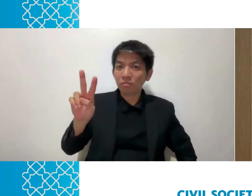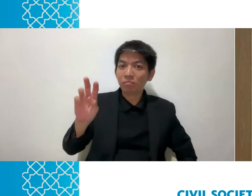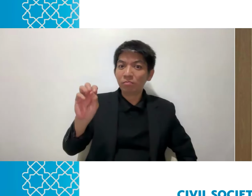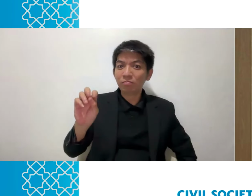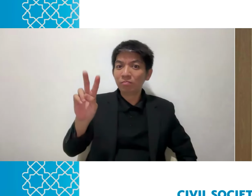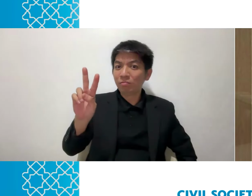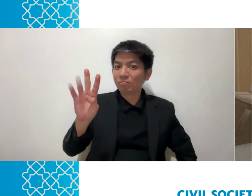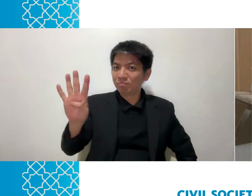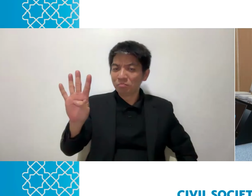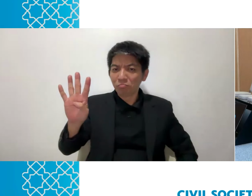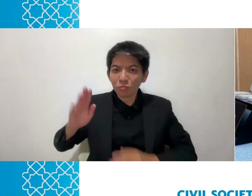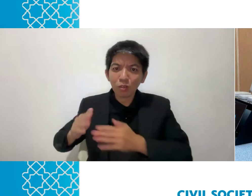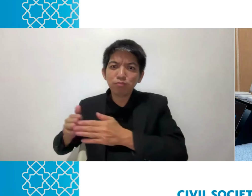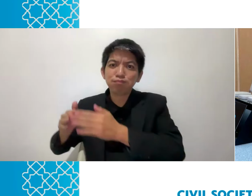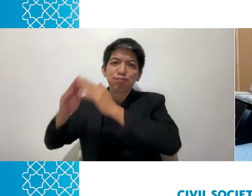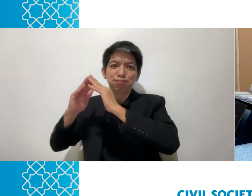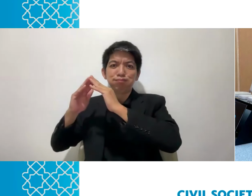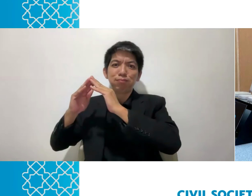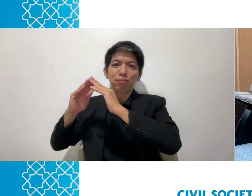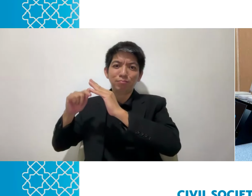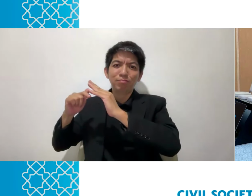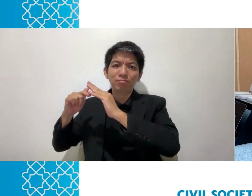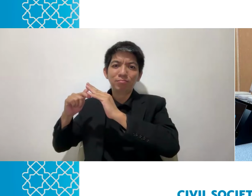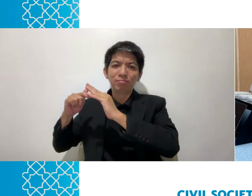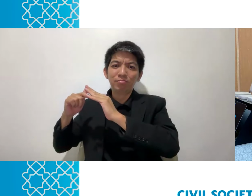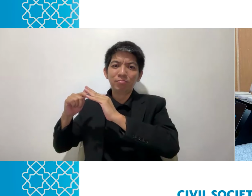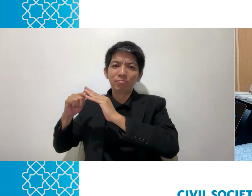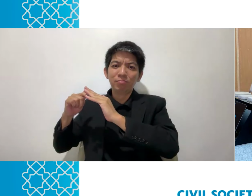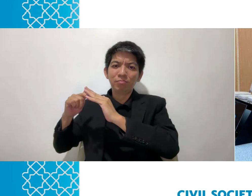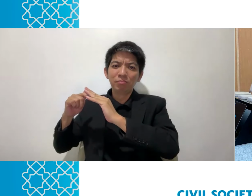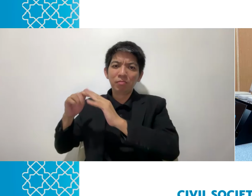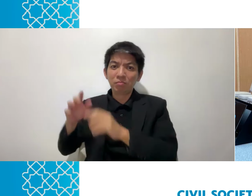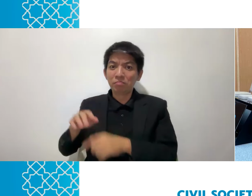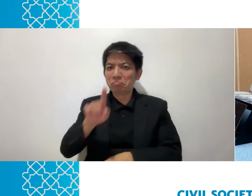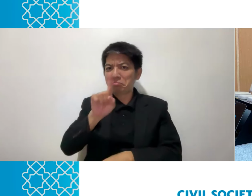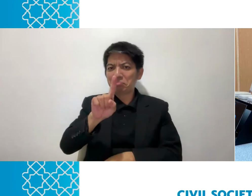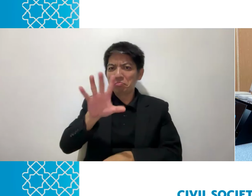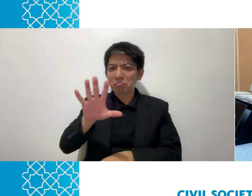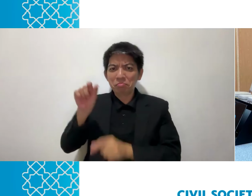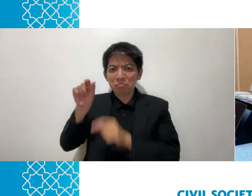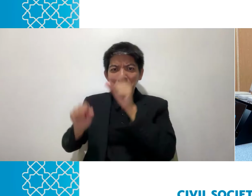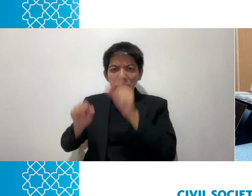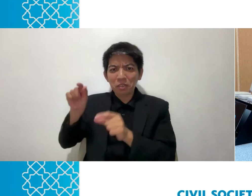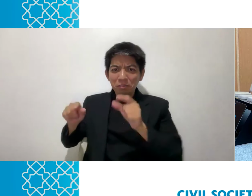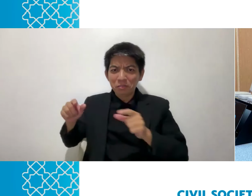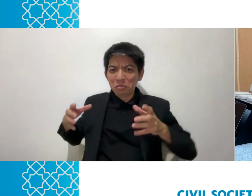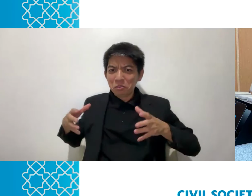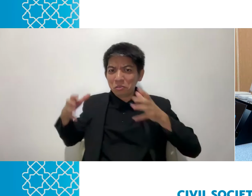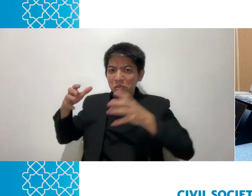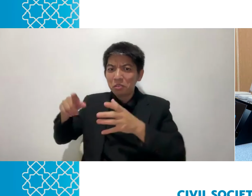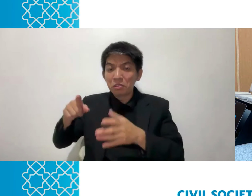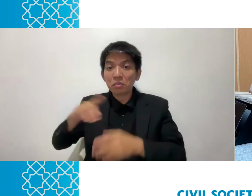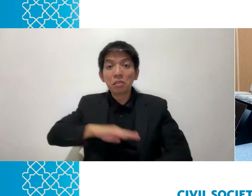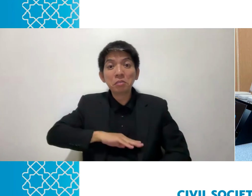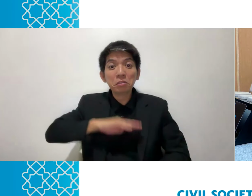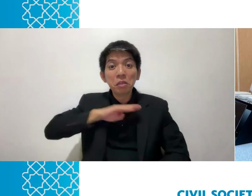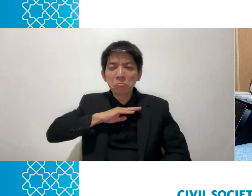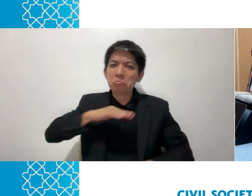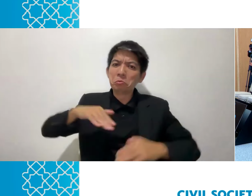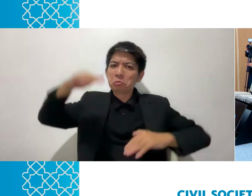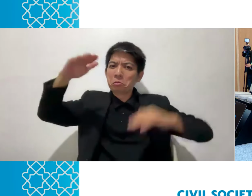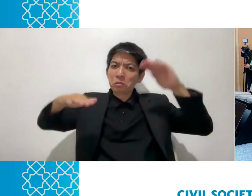walk with 15 participants from different background, from different ages. We walk around 3 kilometers while we doing the